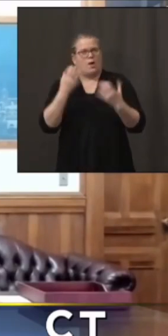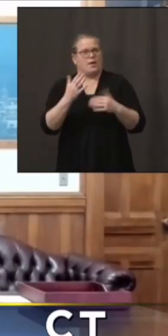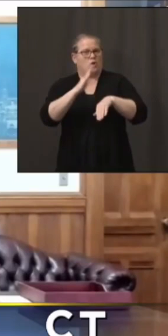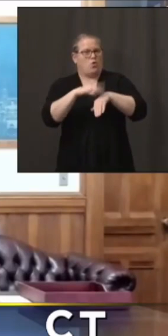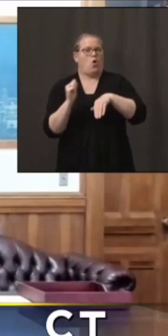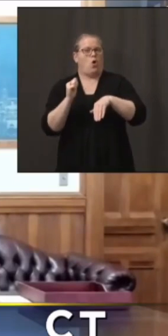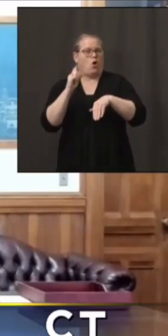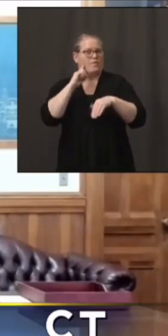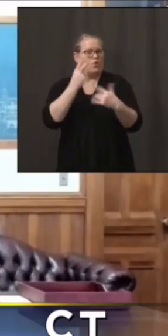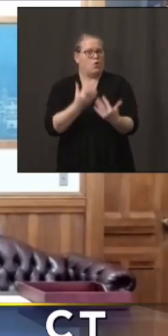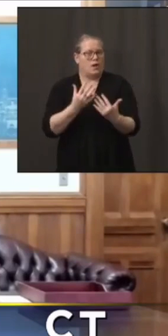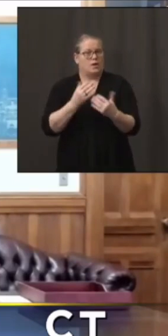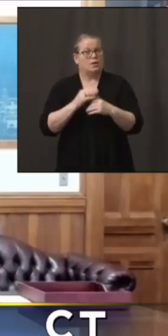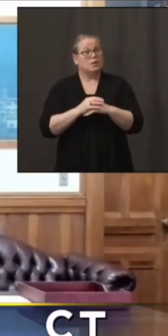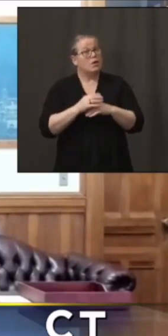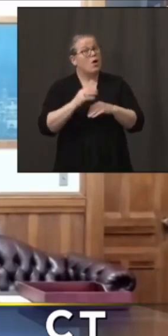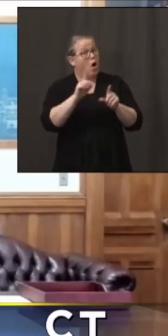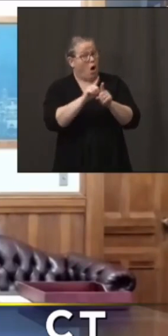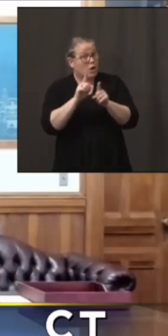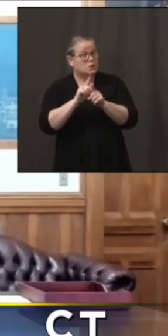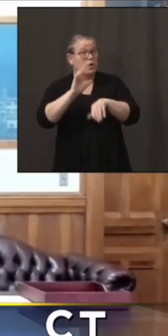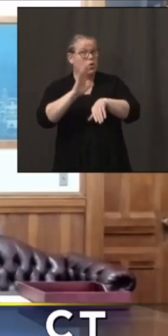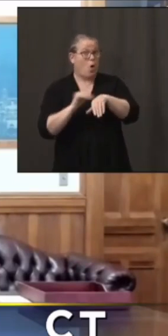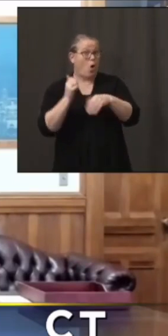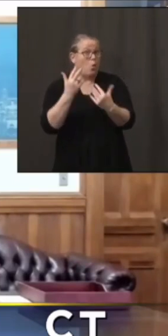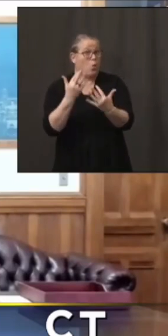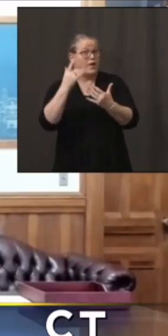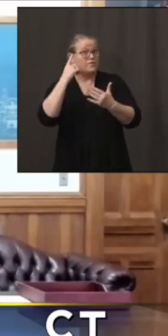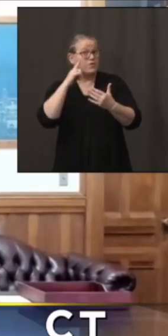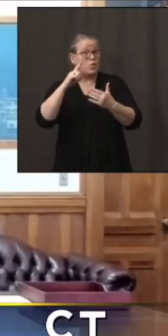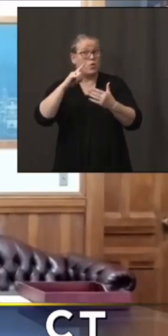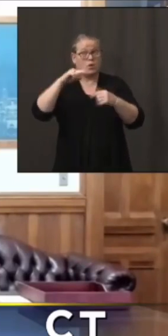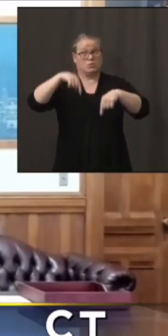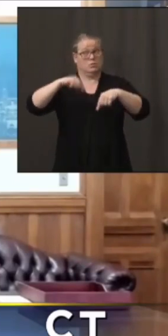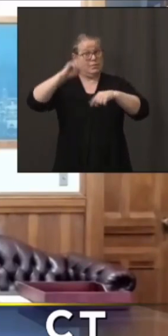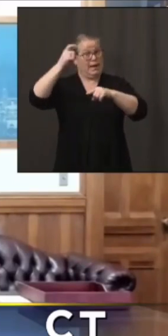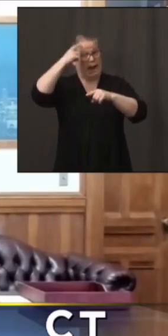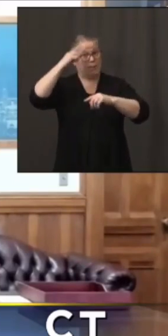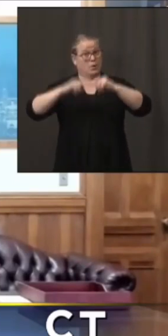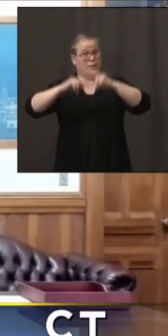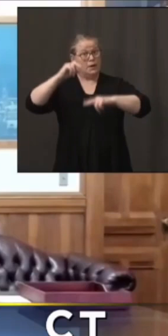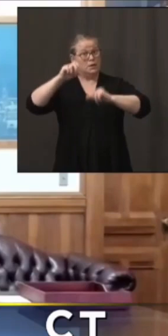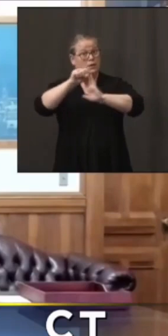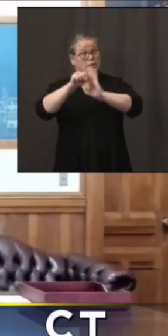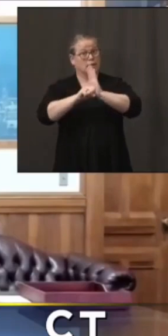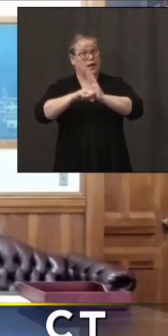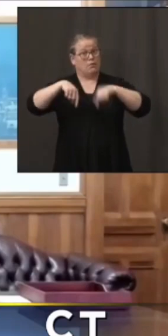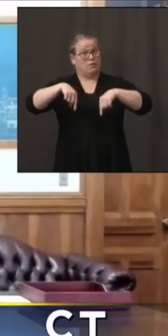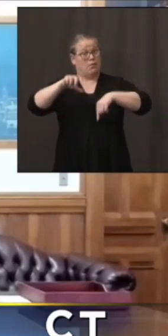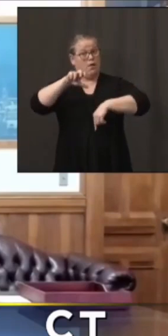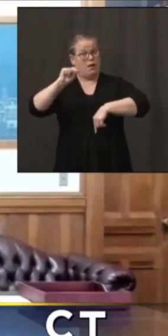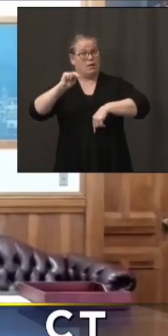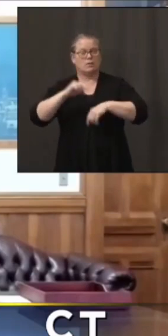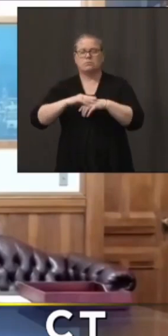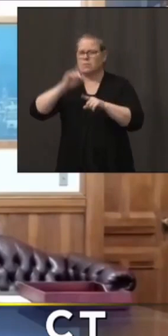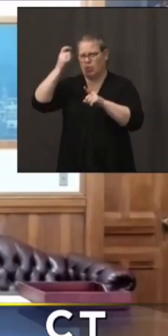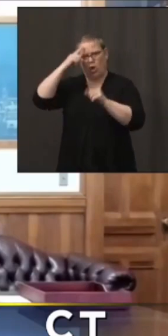potentially the state capitol? The governor always stands ready to call in the Guard for any particular emergency situation.